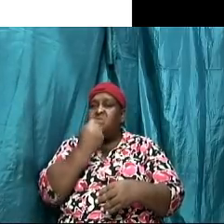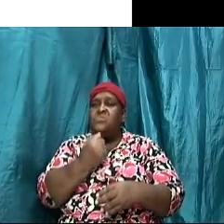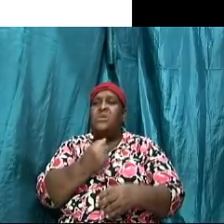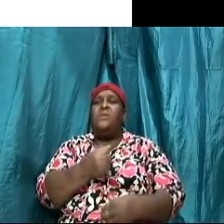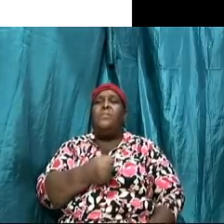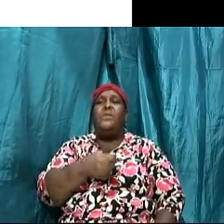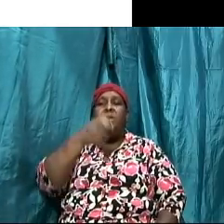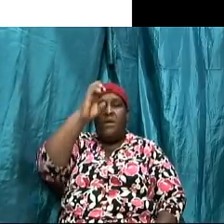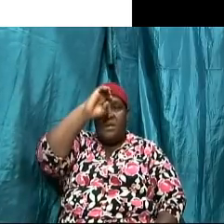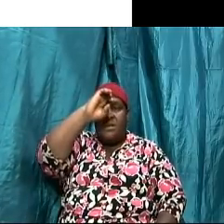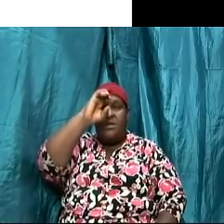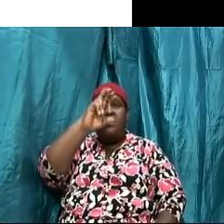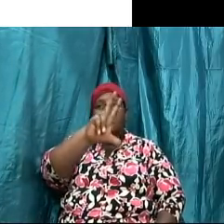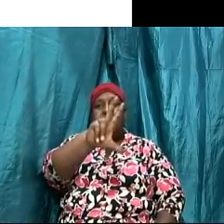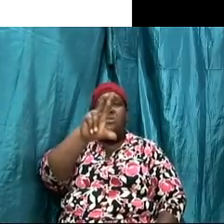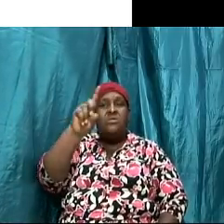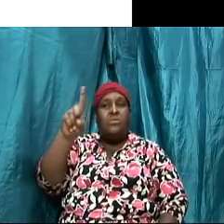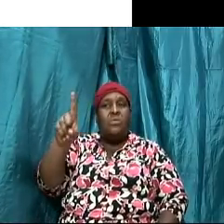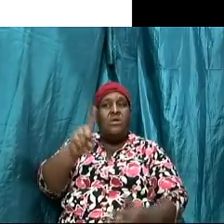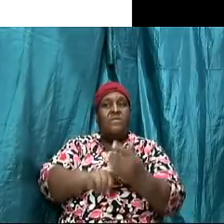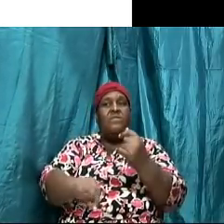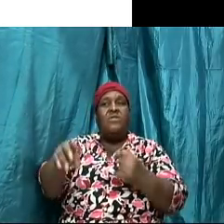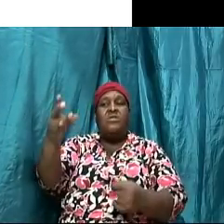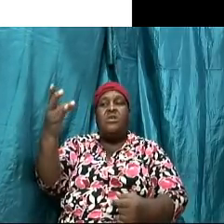verse 18.